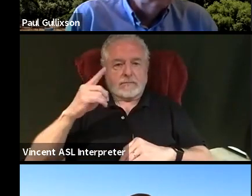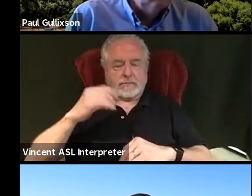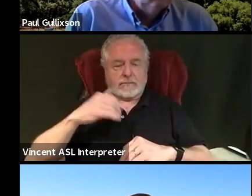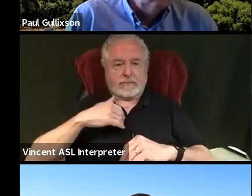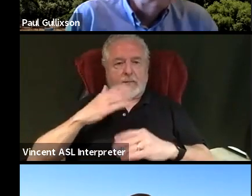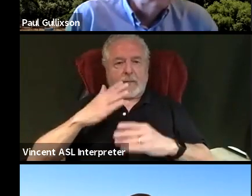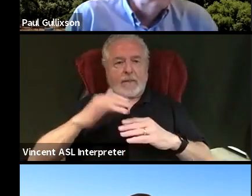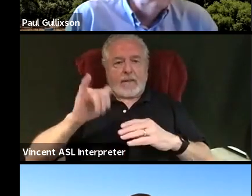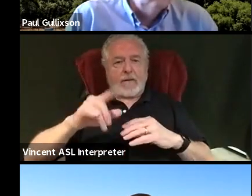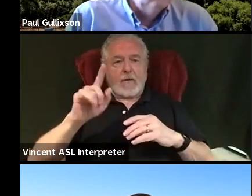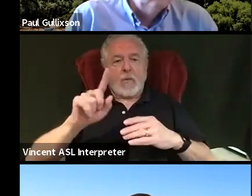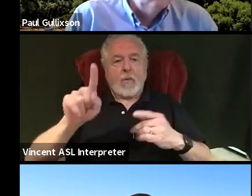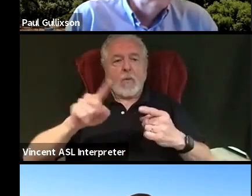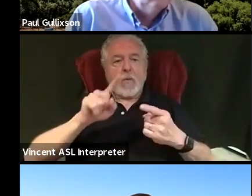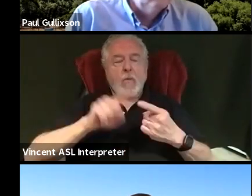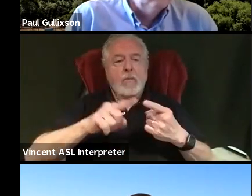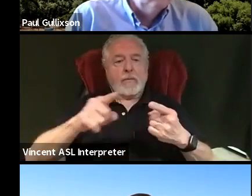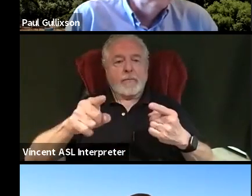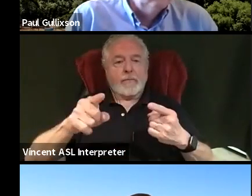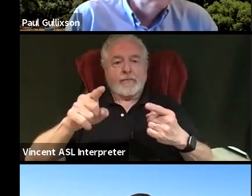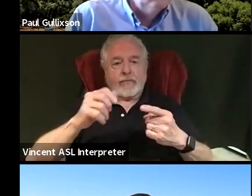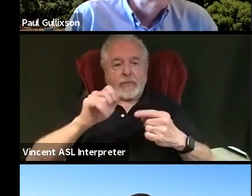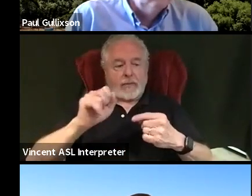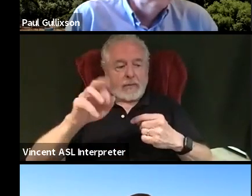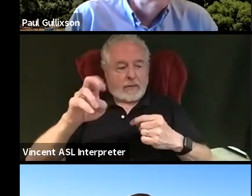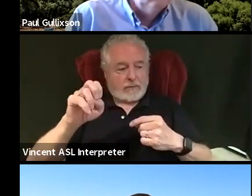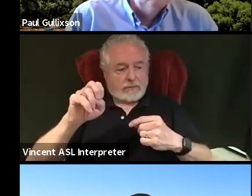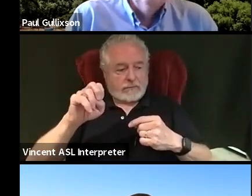other part of that is while, there are